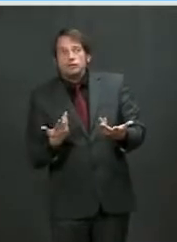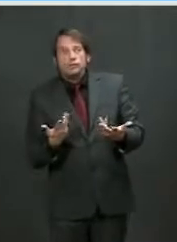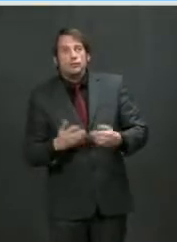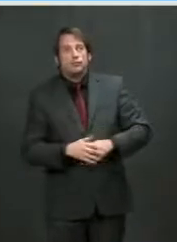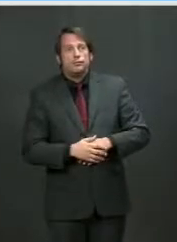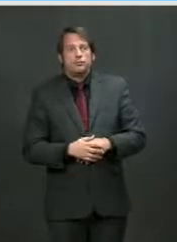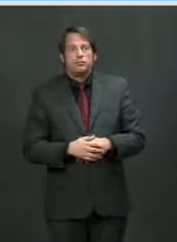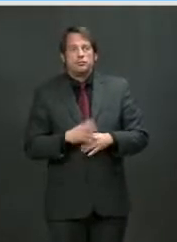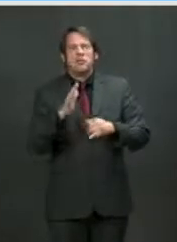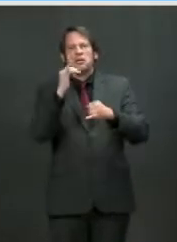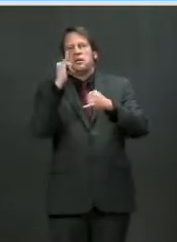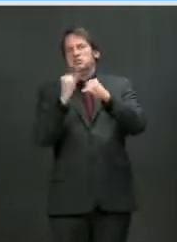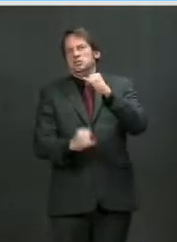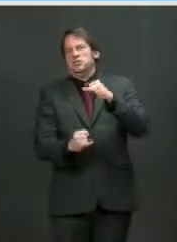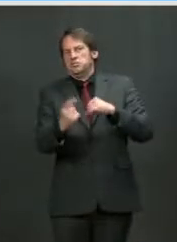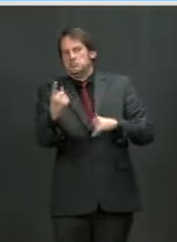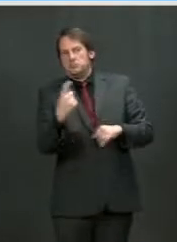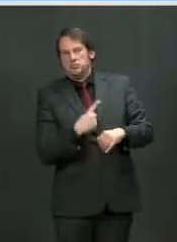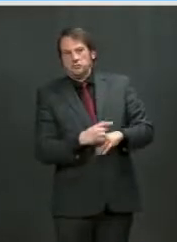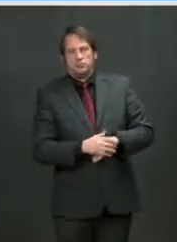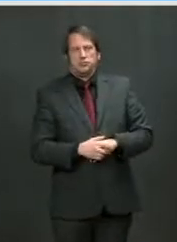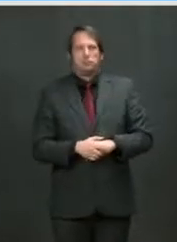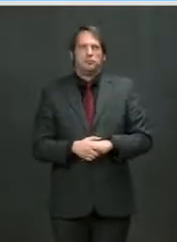let's go to Lev Thatcher at Stat News.